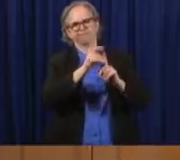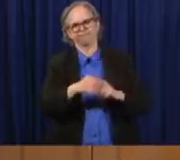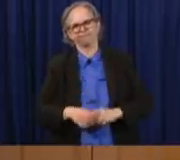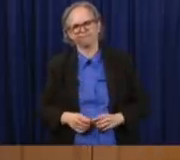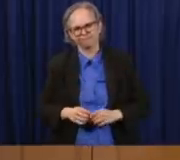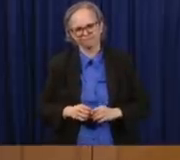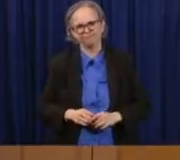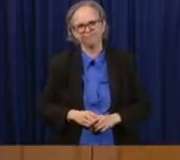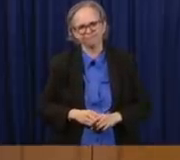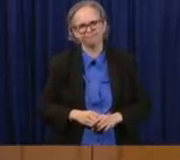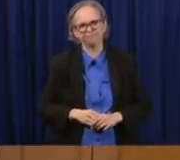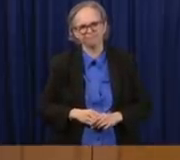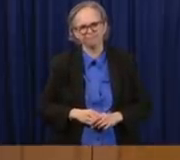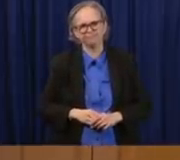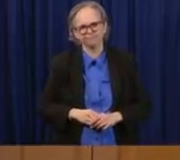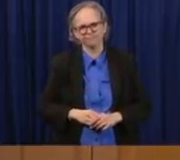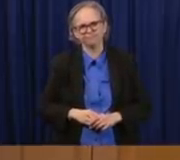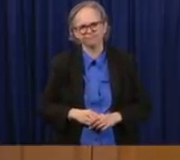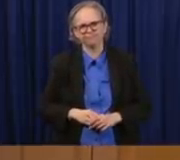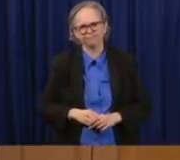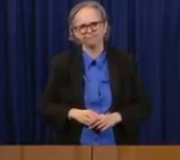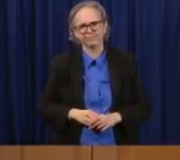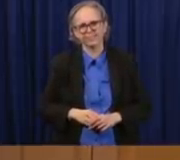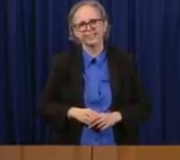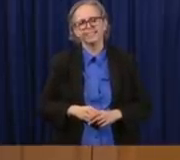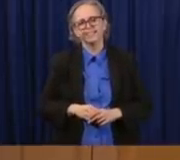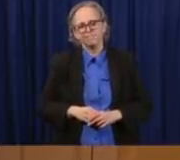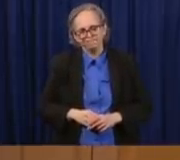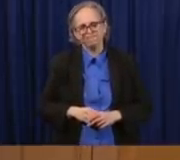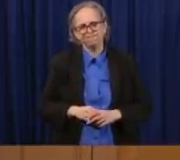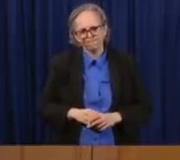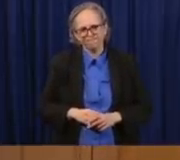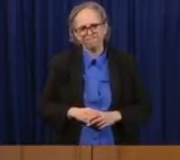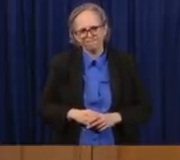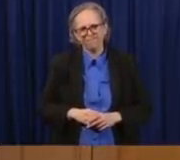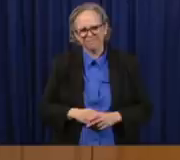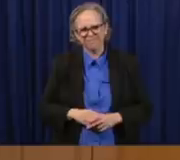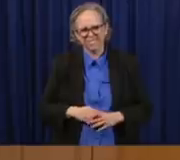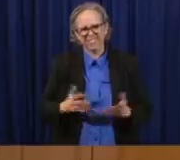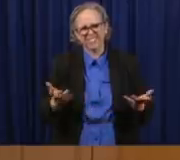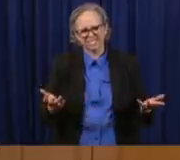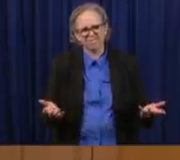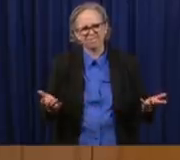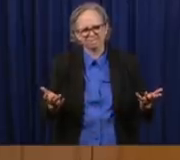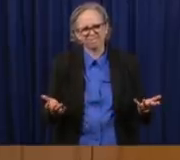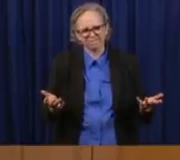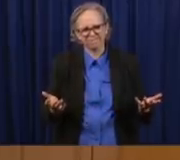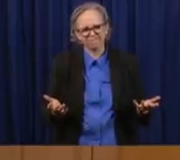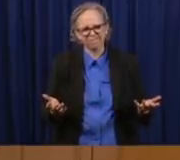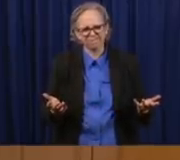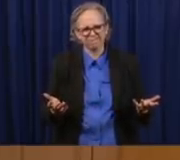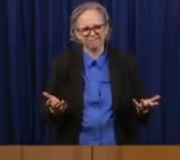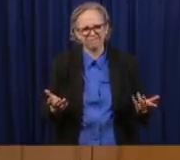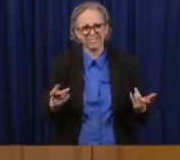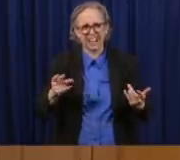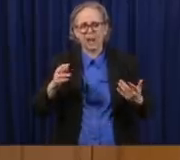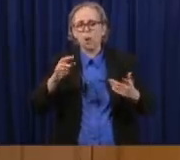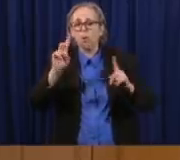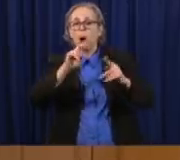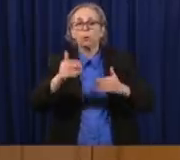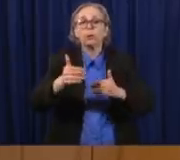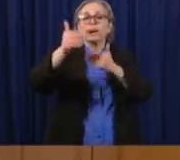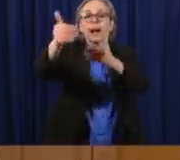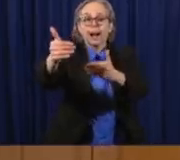I do want to say that the path ahead, you're hearing a lot, and I know it's hard because there's not